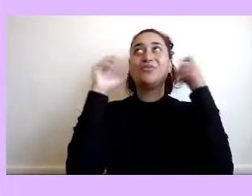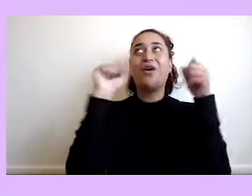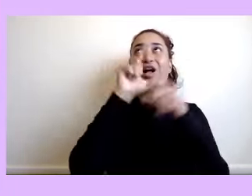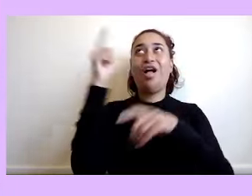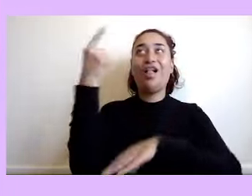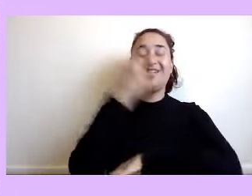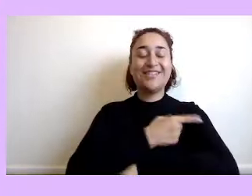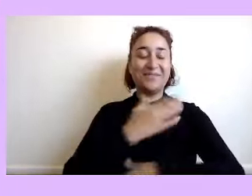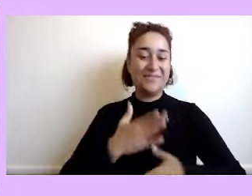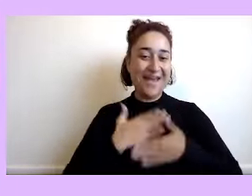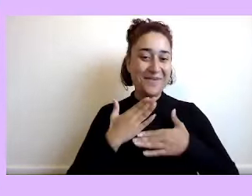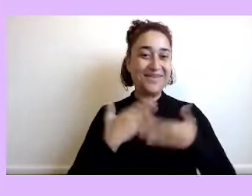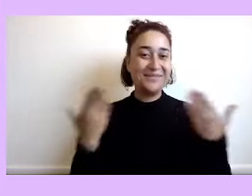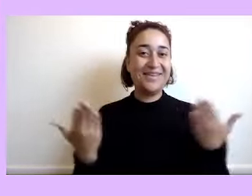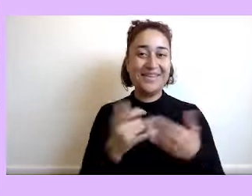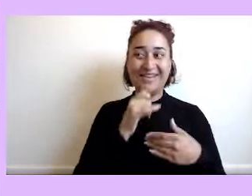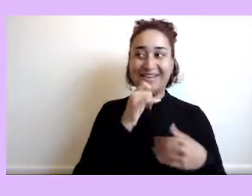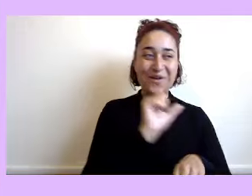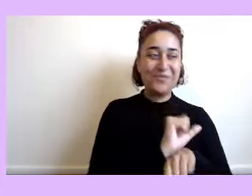to be here instead of work.